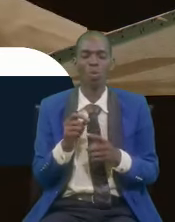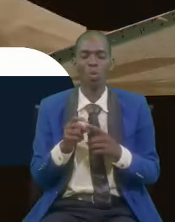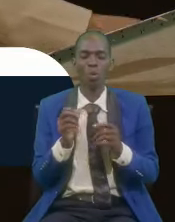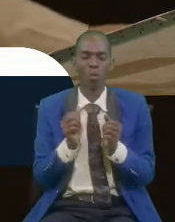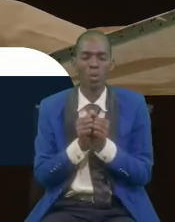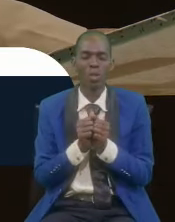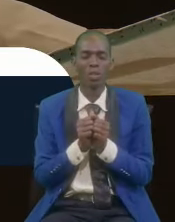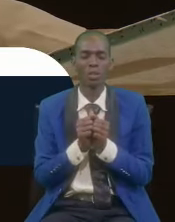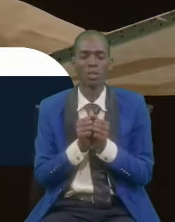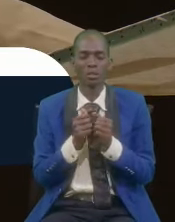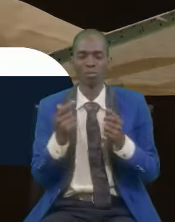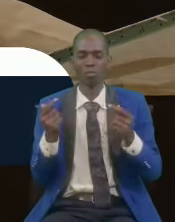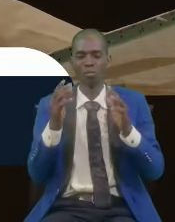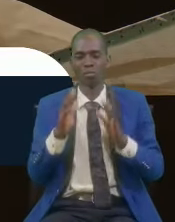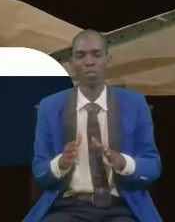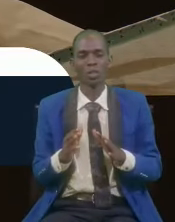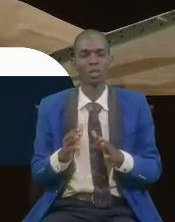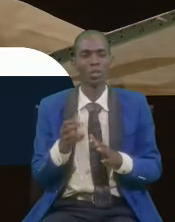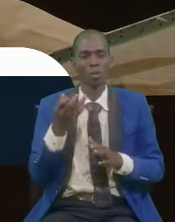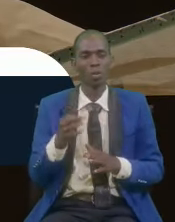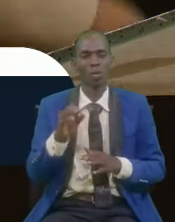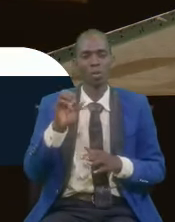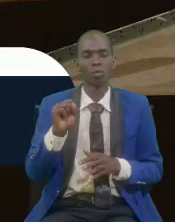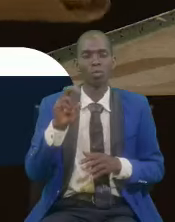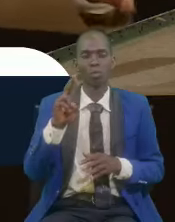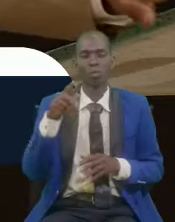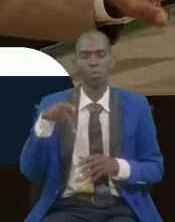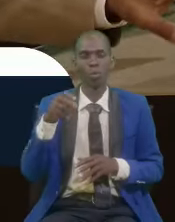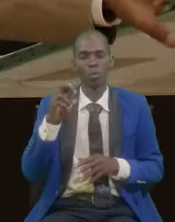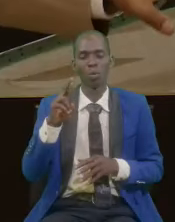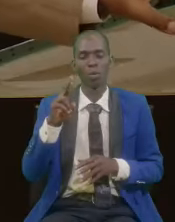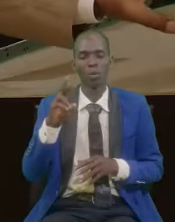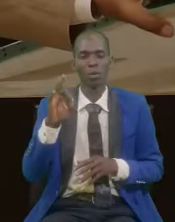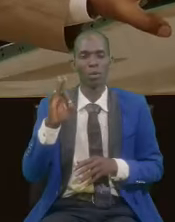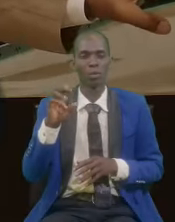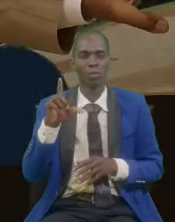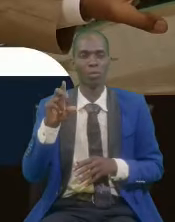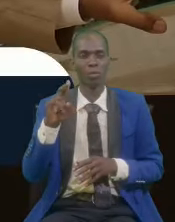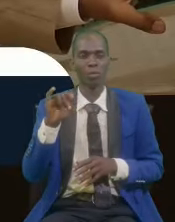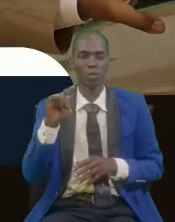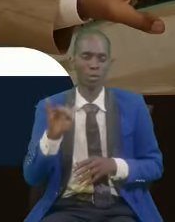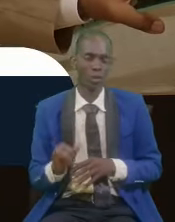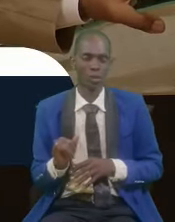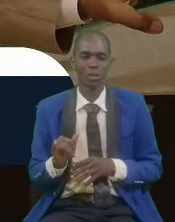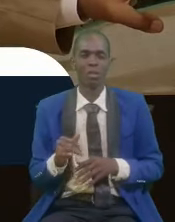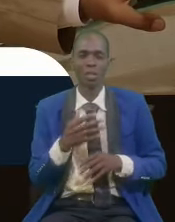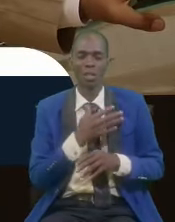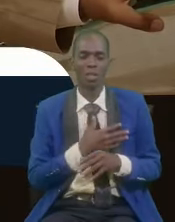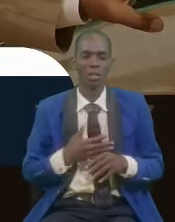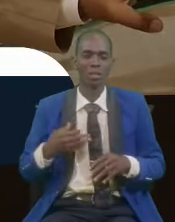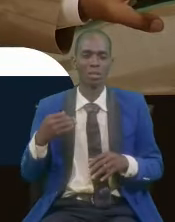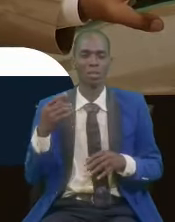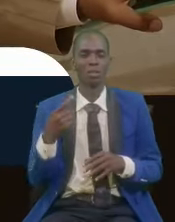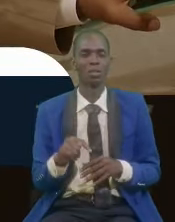sinners superfluity. Number three, retaining the engrafted